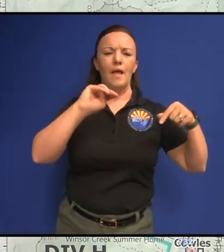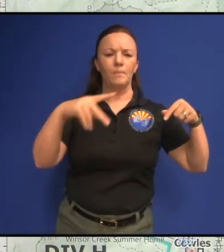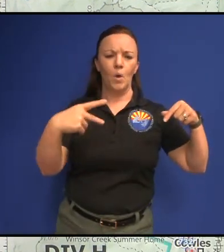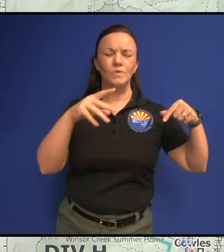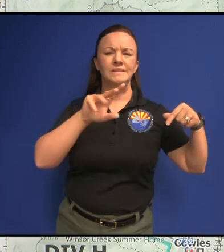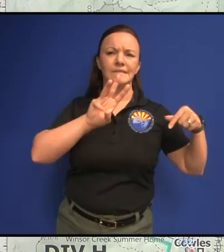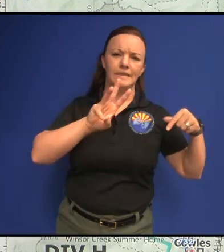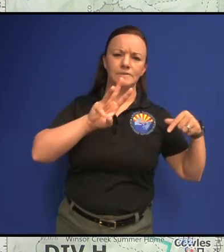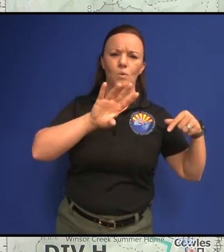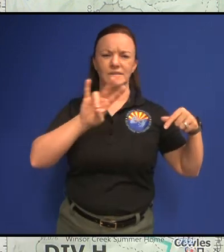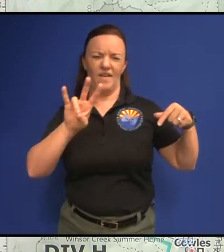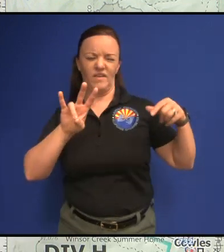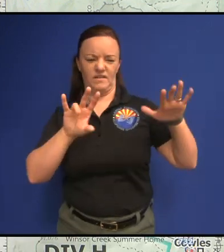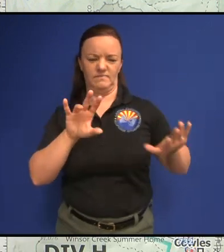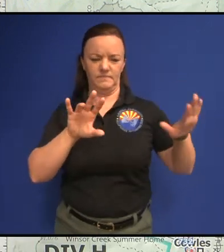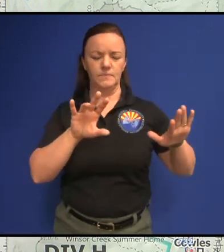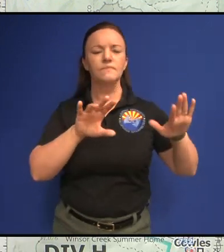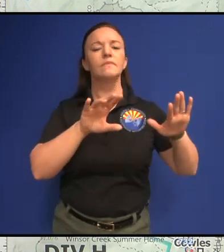care of it.